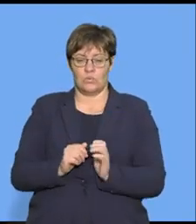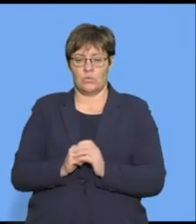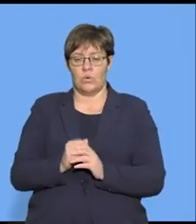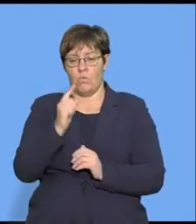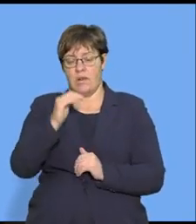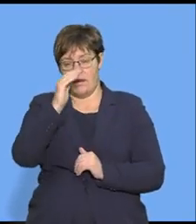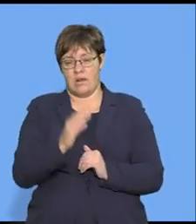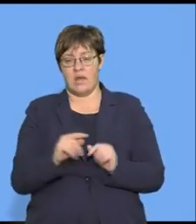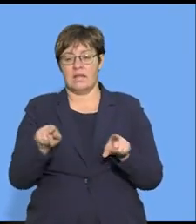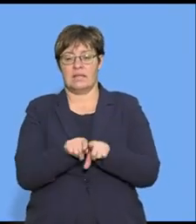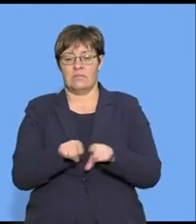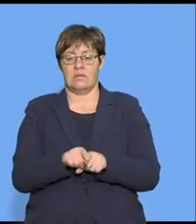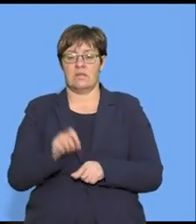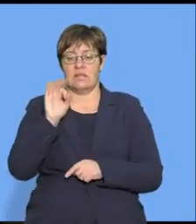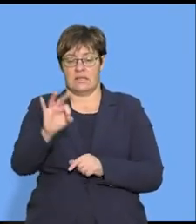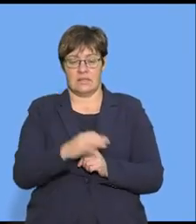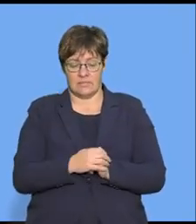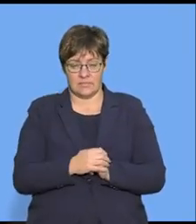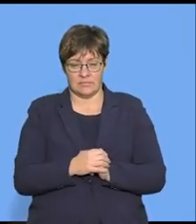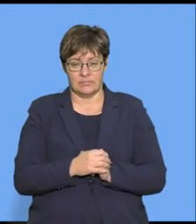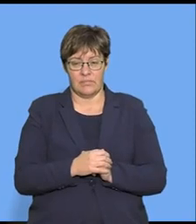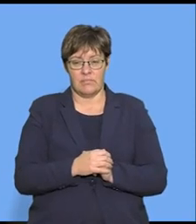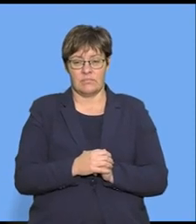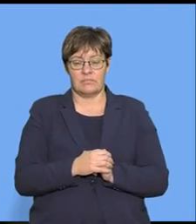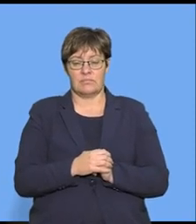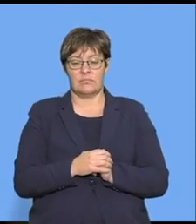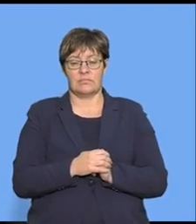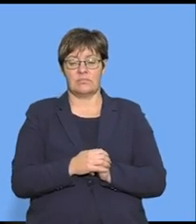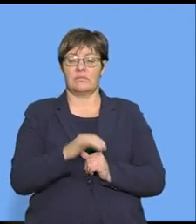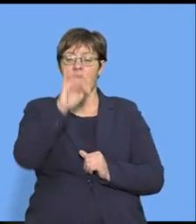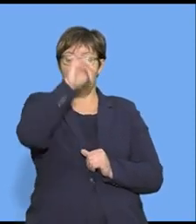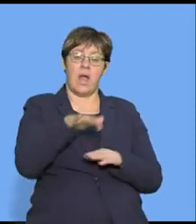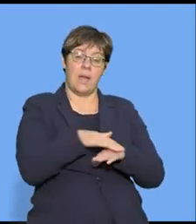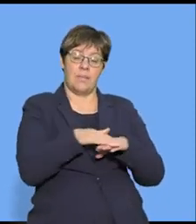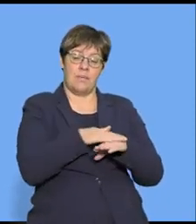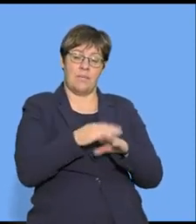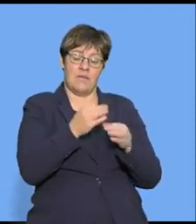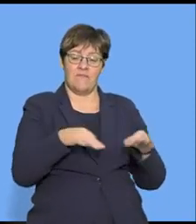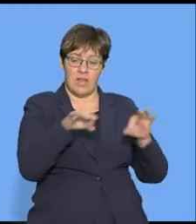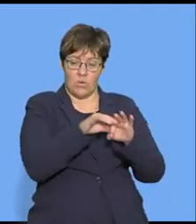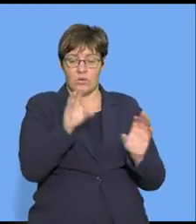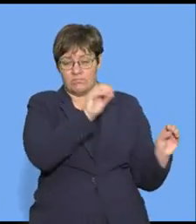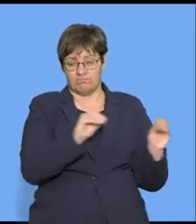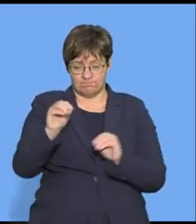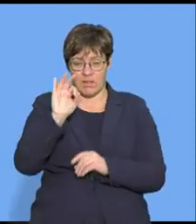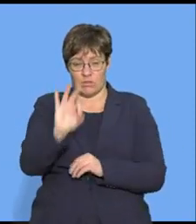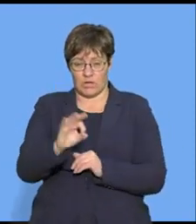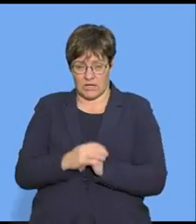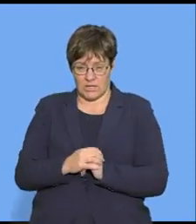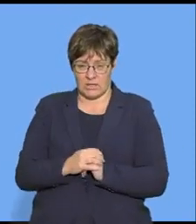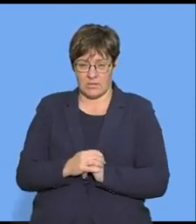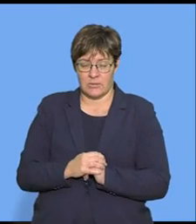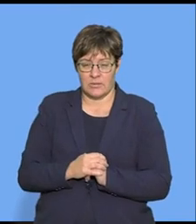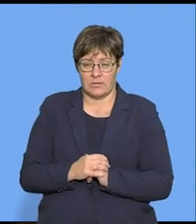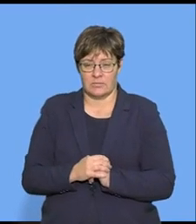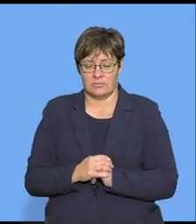be 3, right? And then now I need the y minimum value, so I must substitute the 3. So to do that, this will